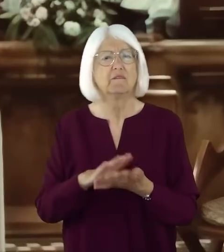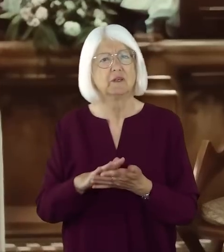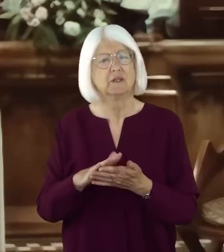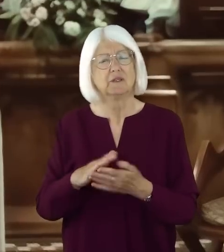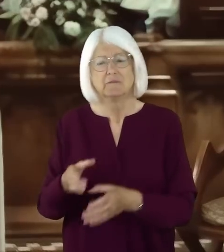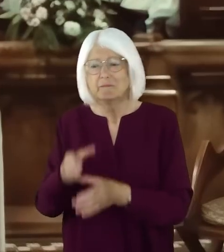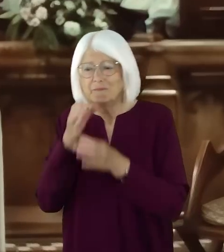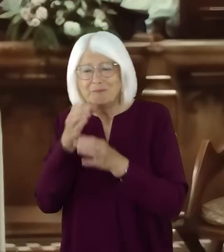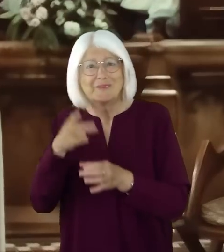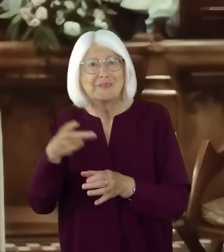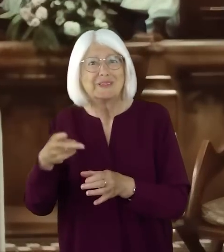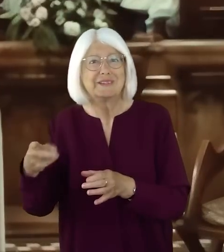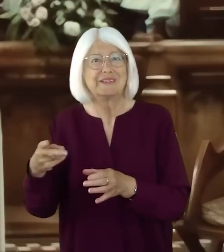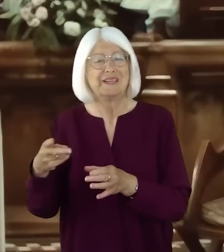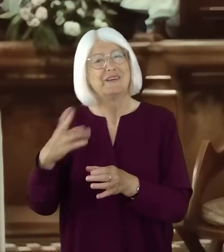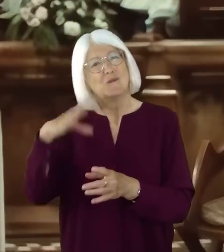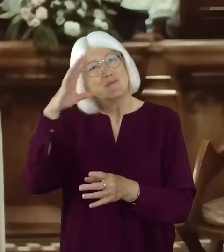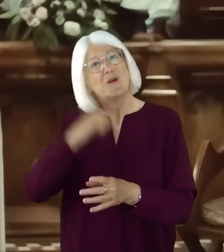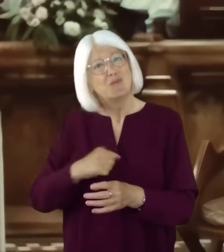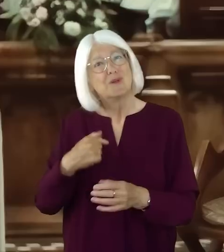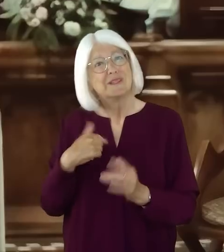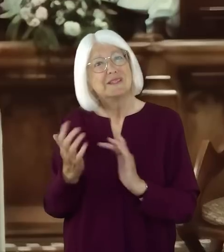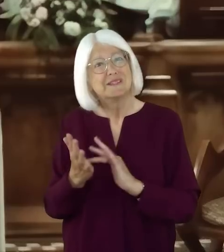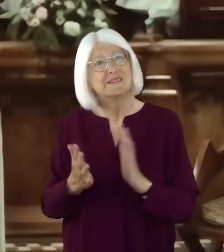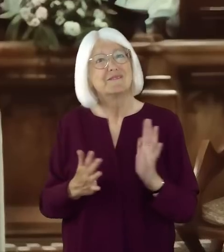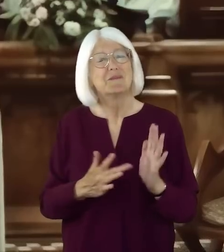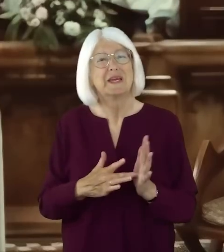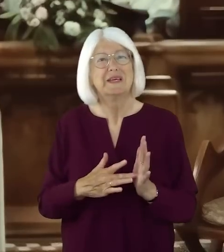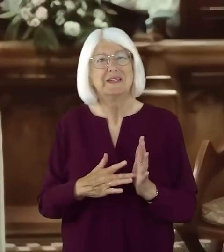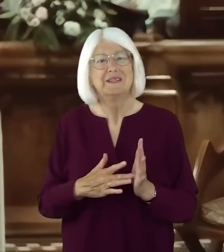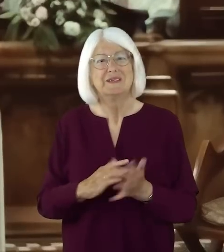as often as you drink it, in remembrance of me."